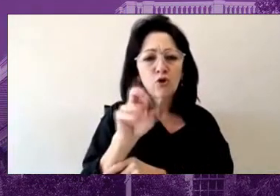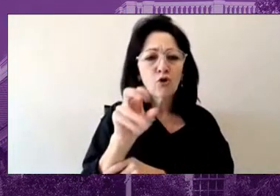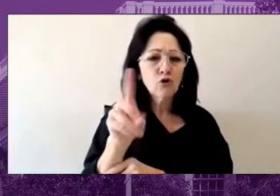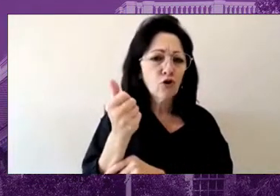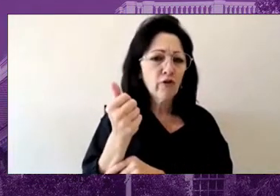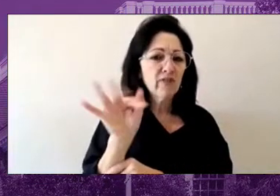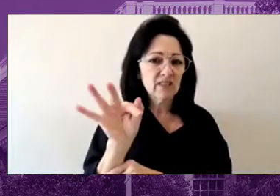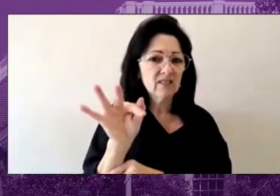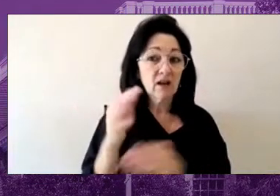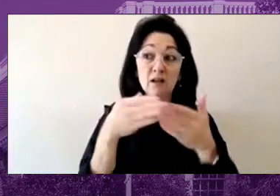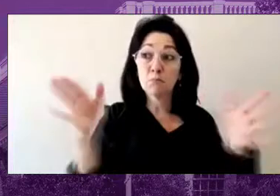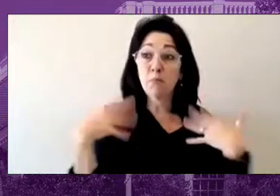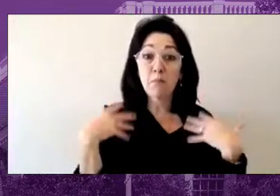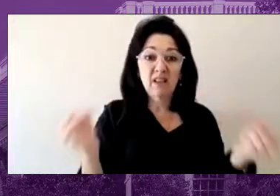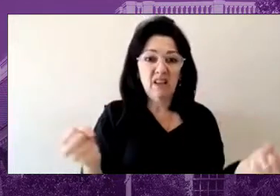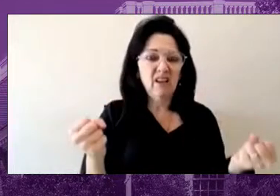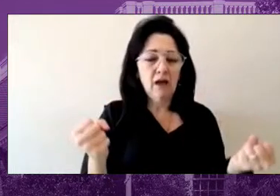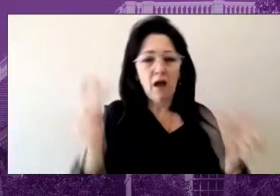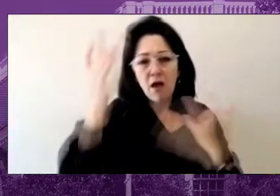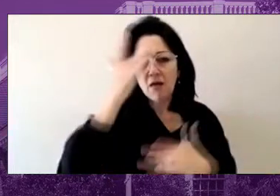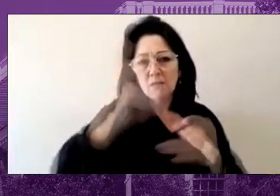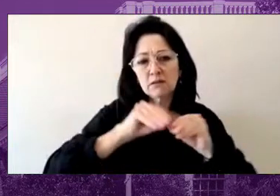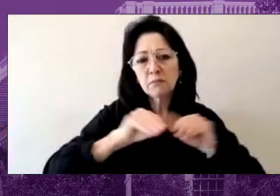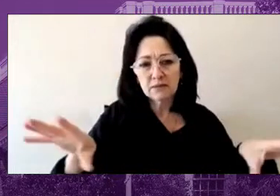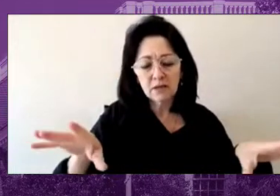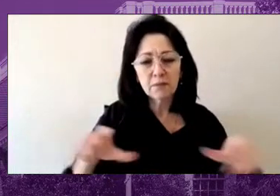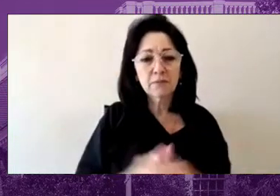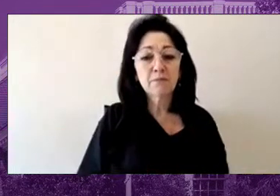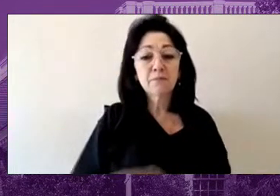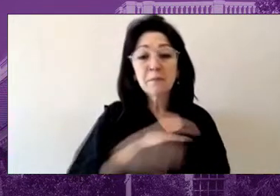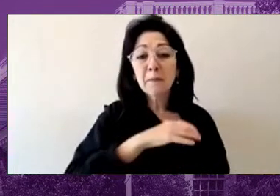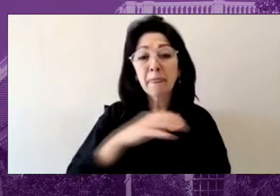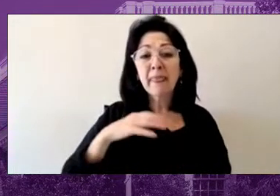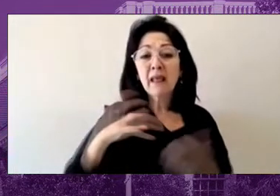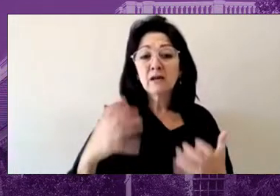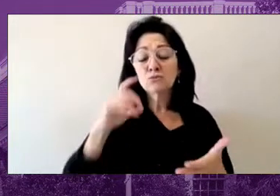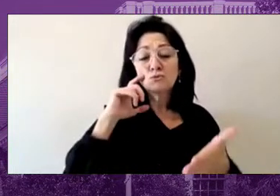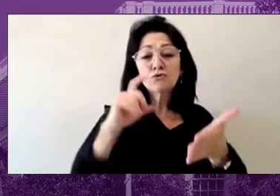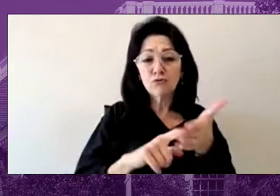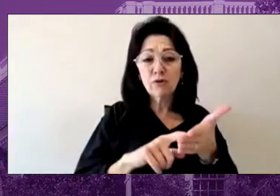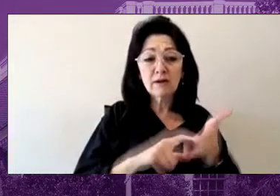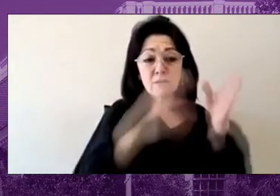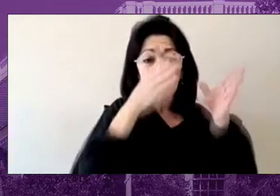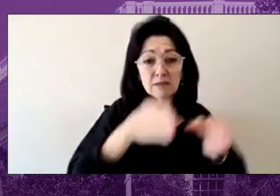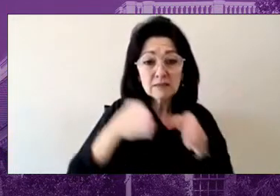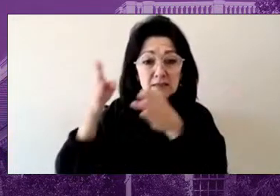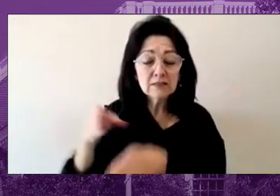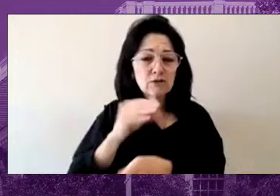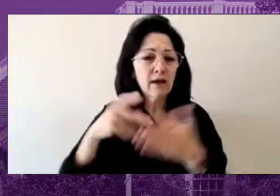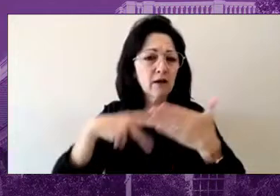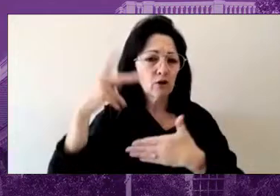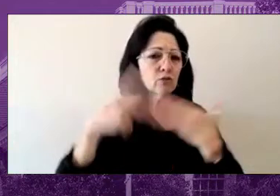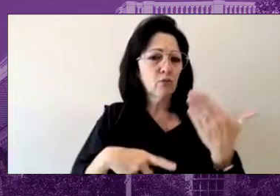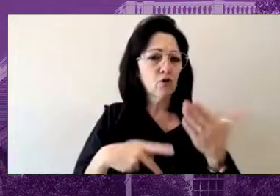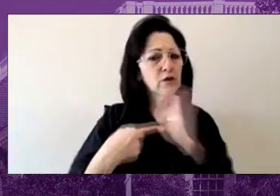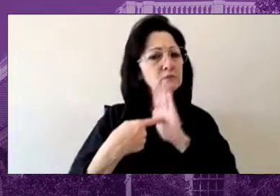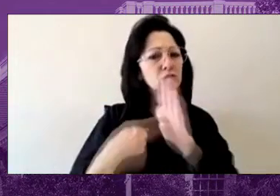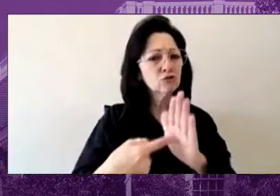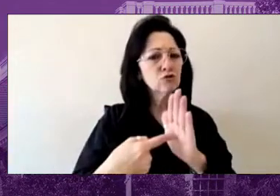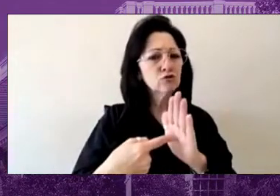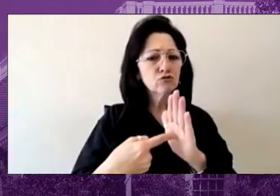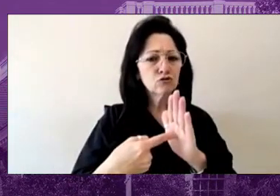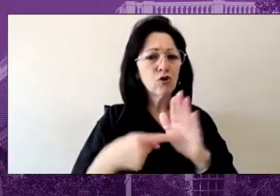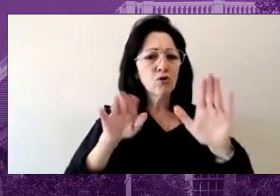pandemic. Council annually recognizes individuals and programs that demonstrate an outstanding service in supporting